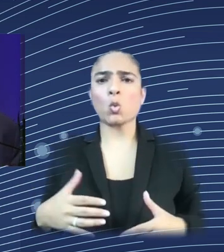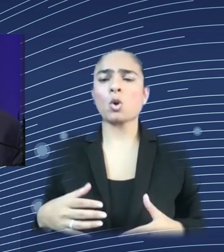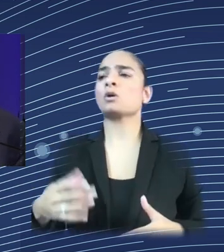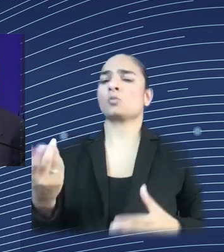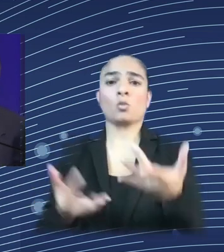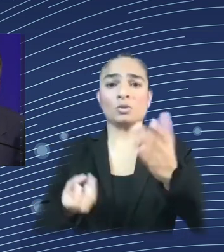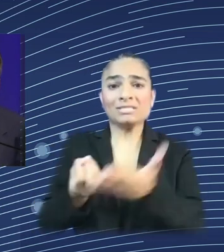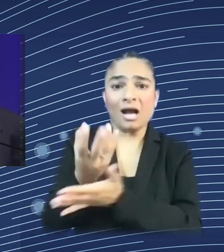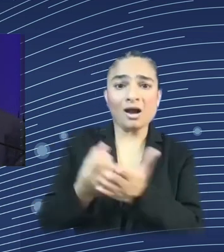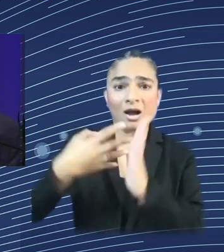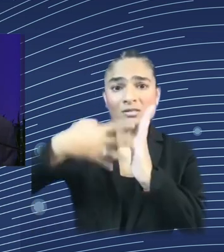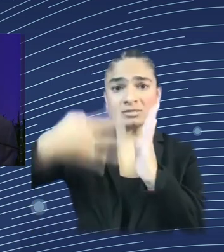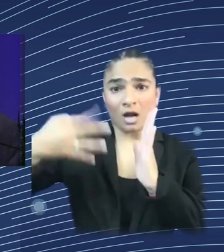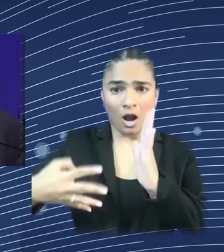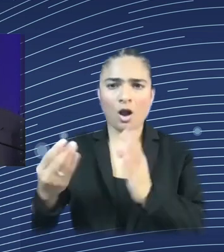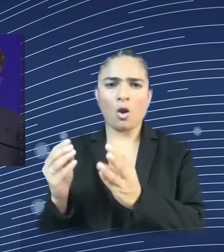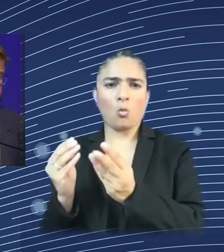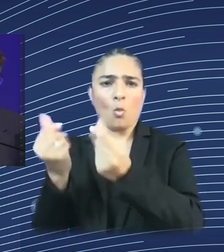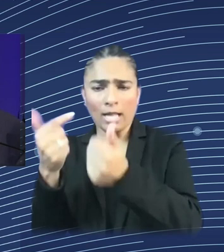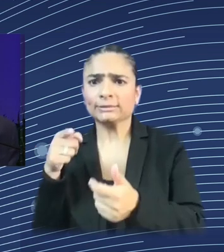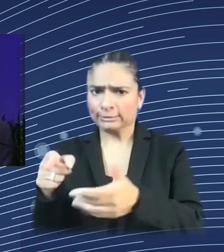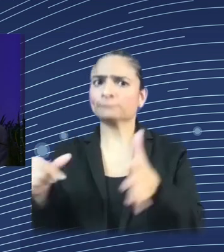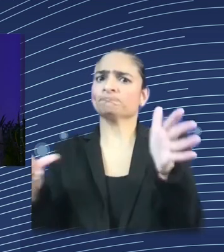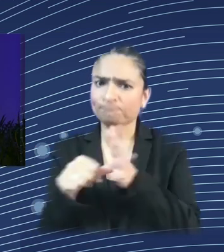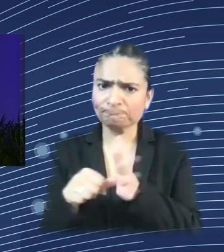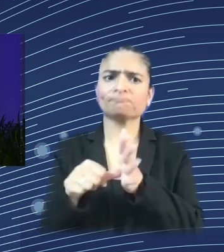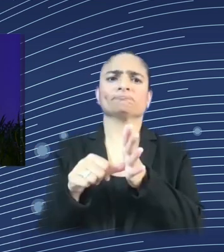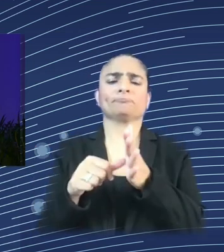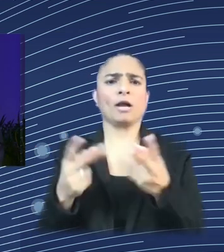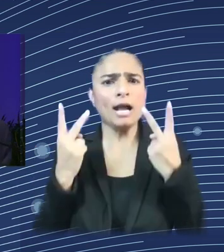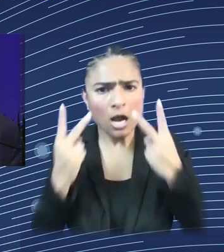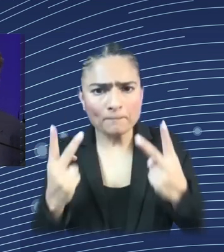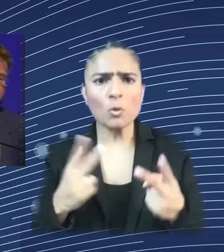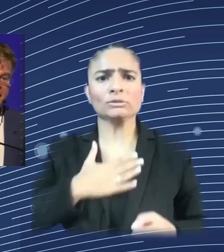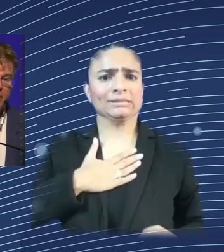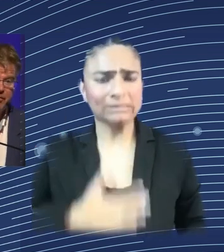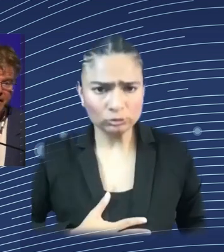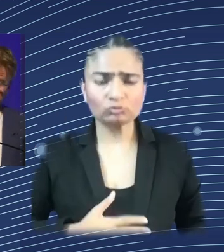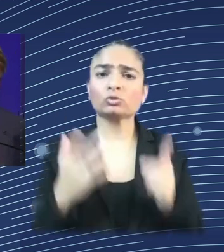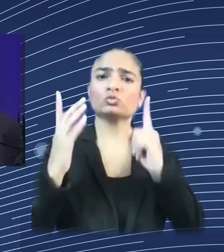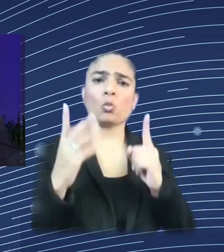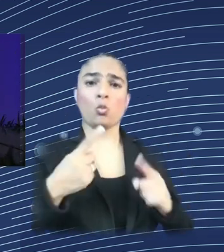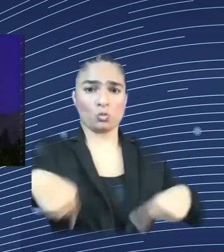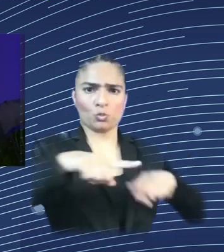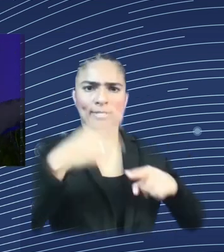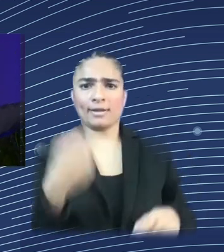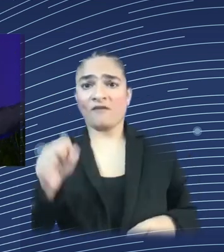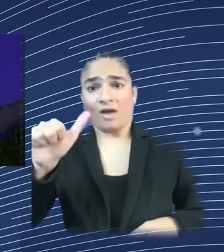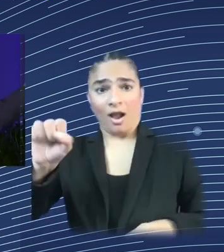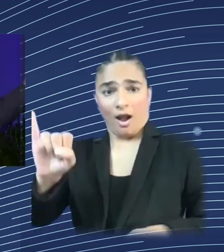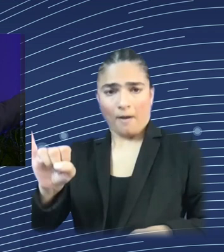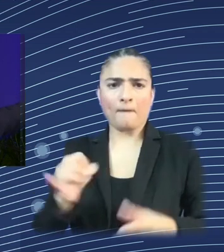your results will not be good either. So it's perhaps not due to the data mining techniques that are failing. No, it's